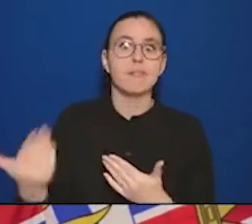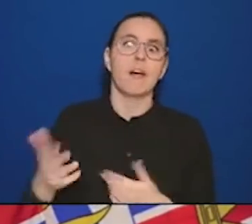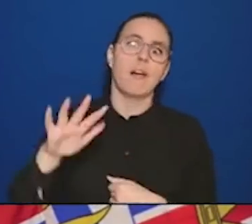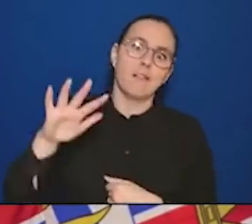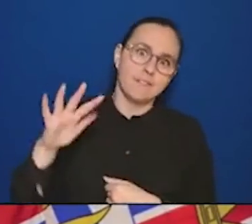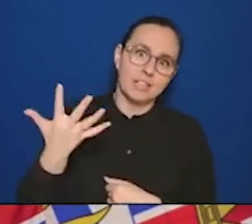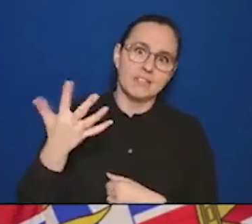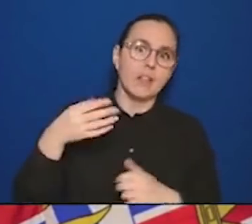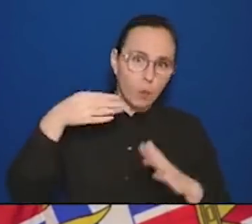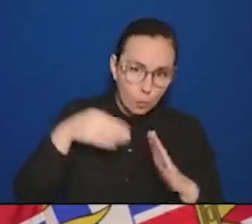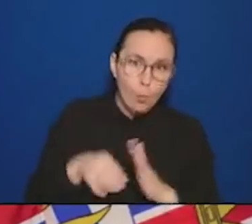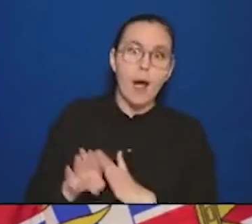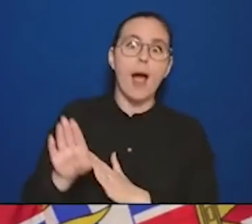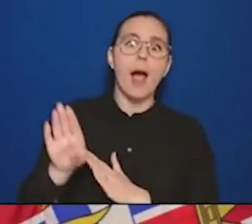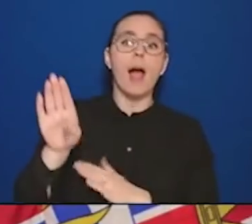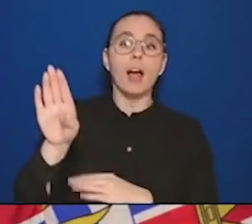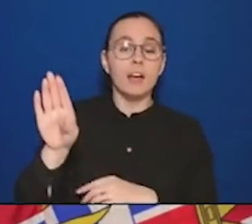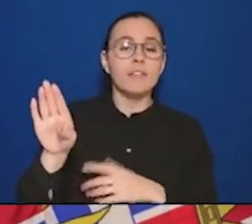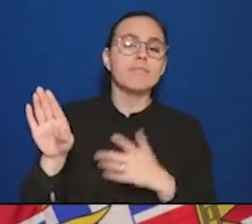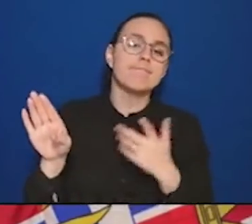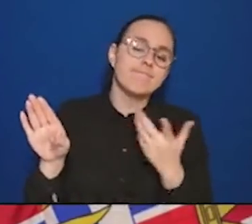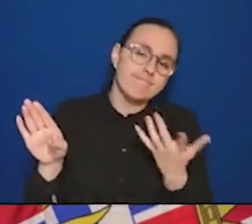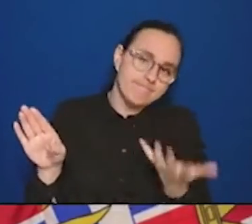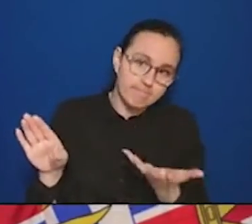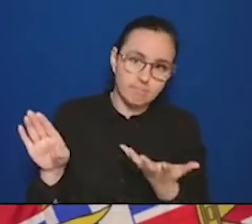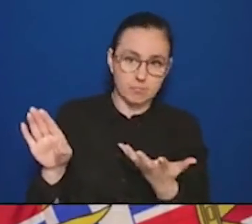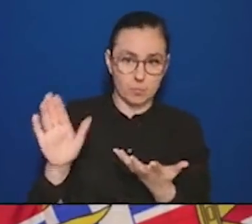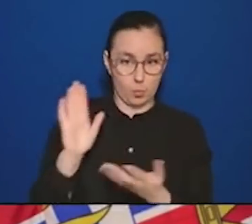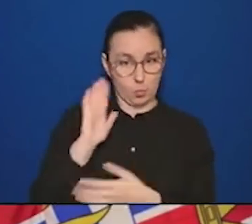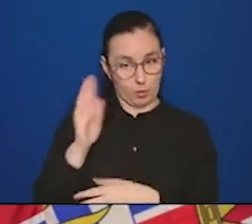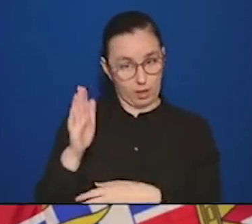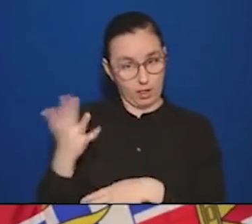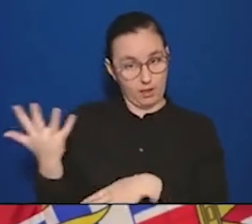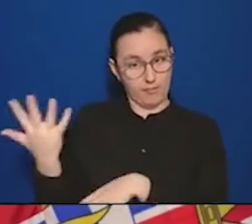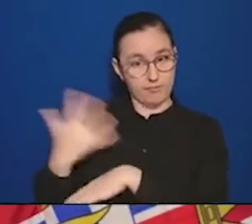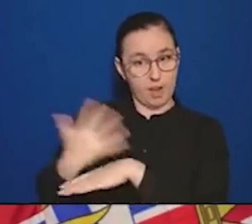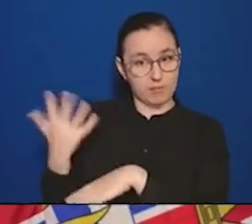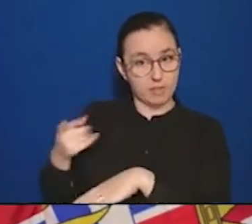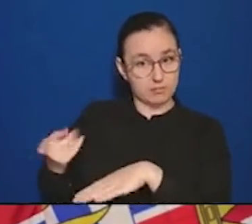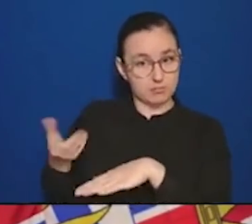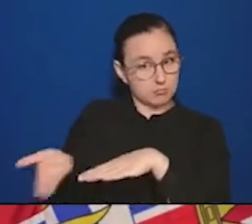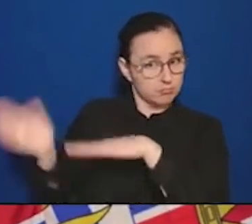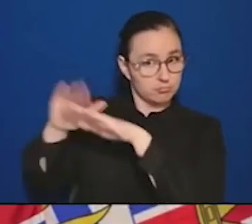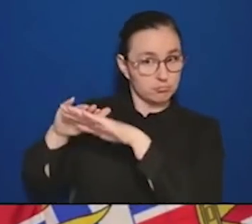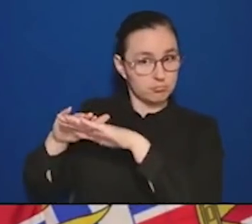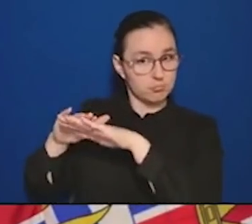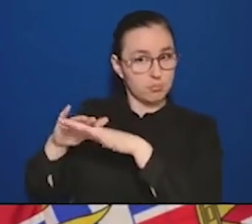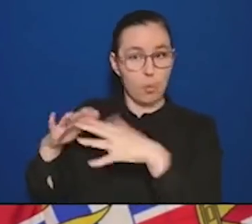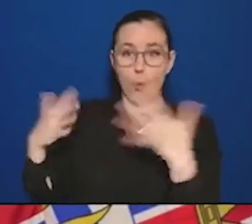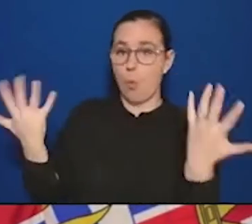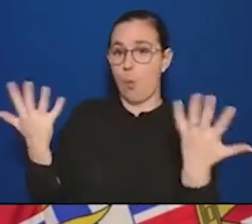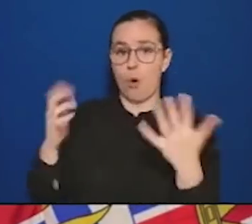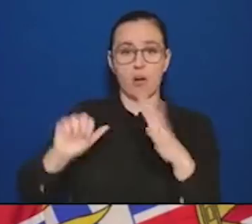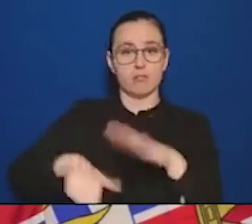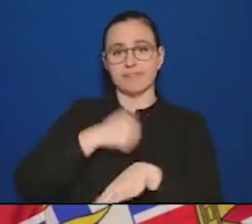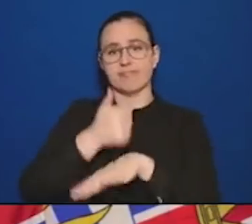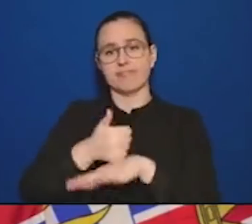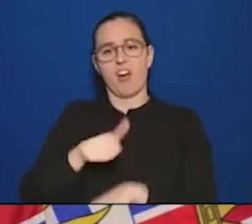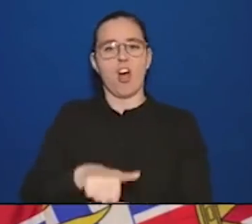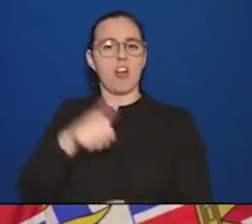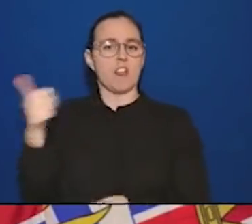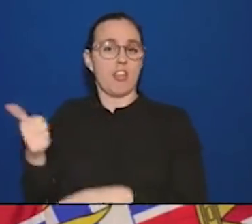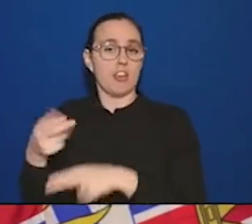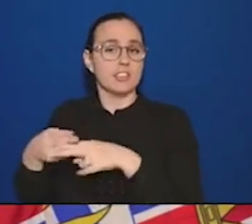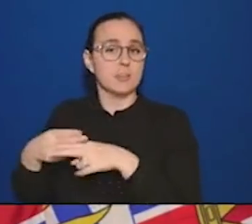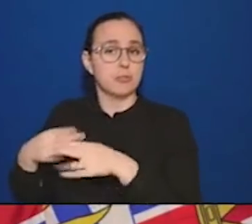instituted the first, the 3 days that you did last year. Will this increase? Will there be a temporary program, anything of that sort? Well, I think,